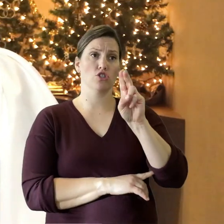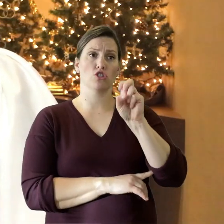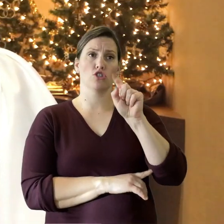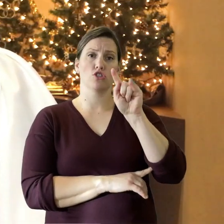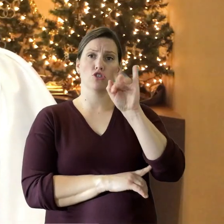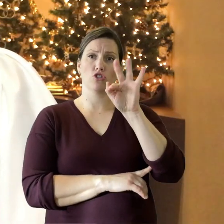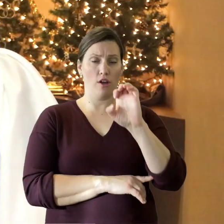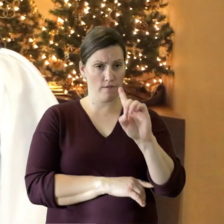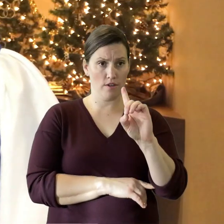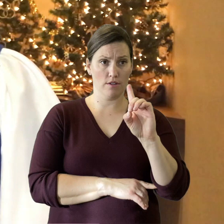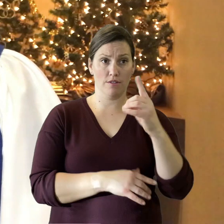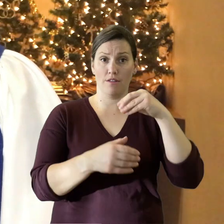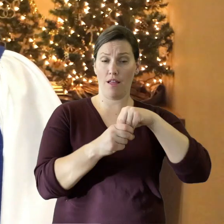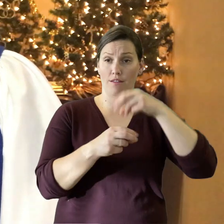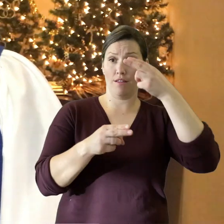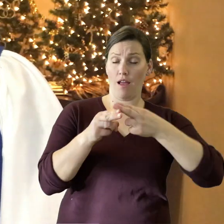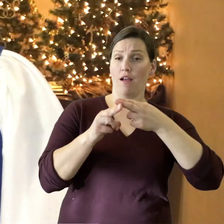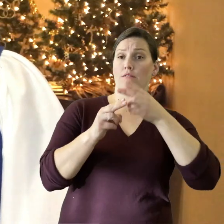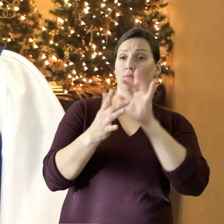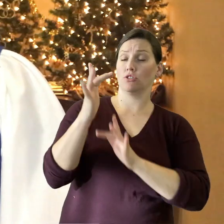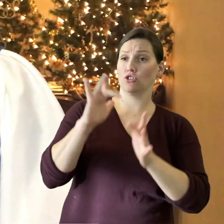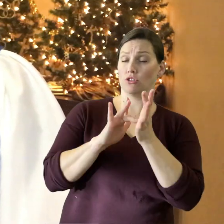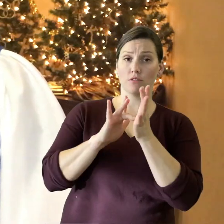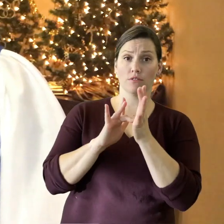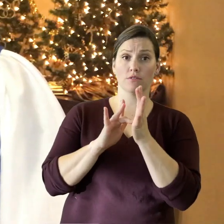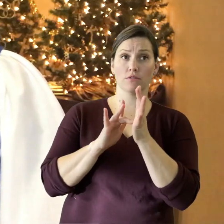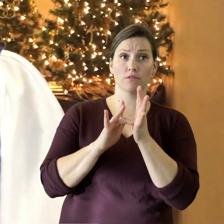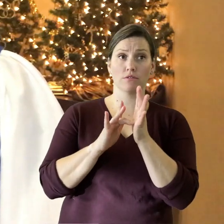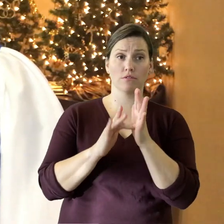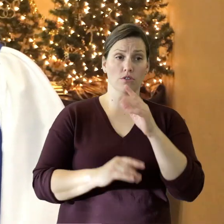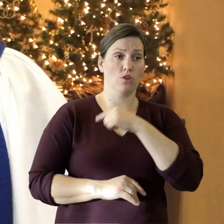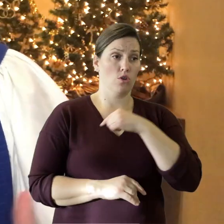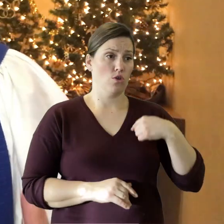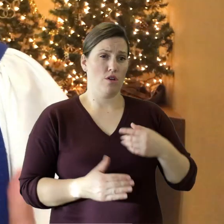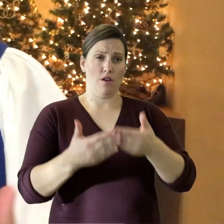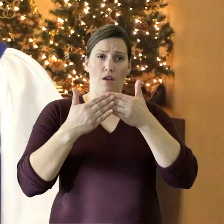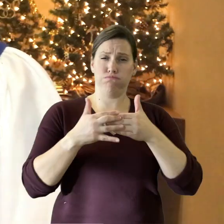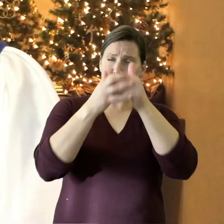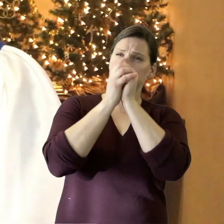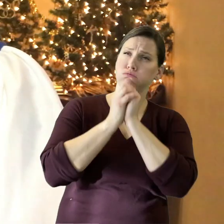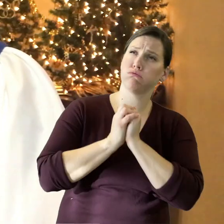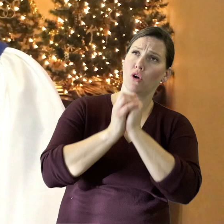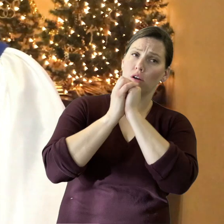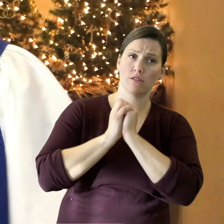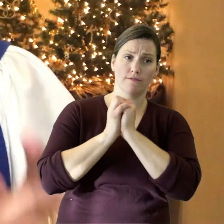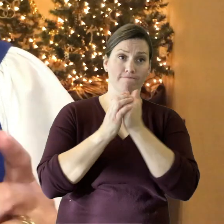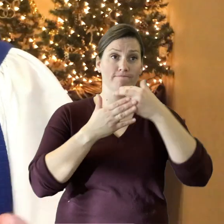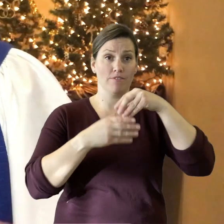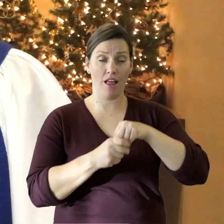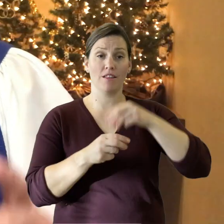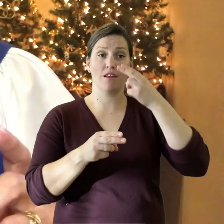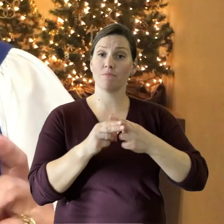justified in the name of Jesus. We gather to worship in